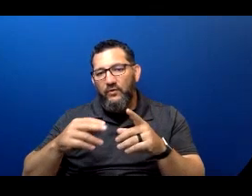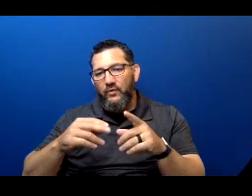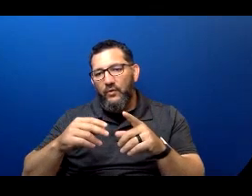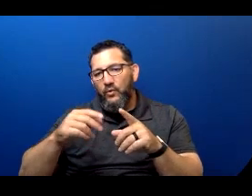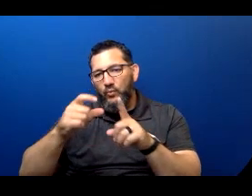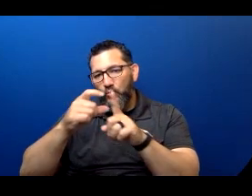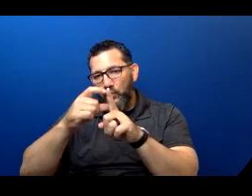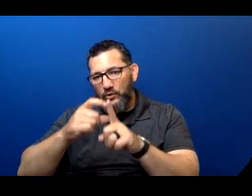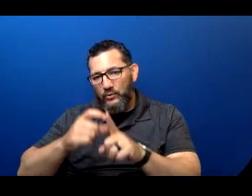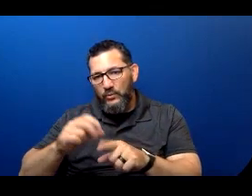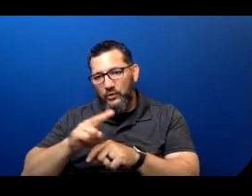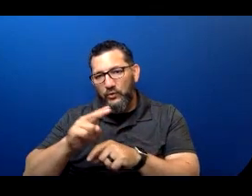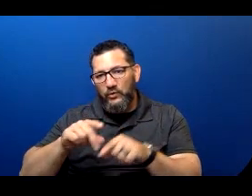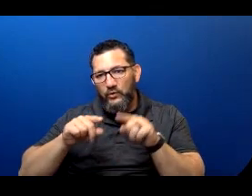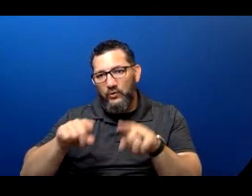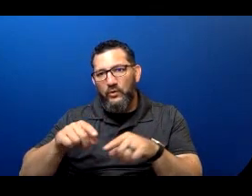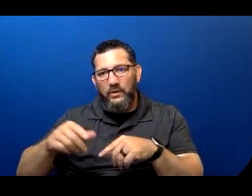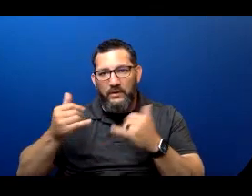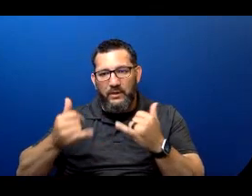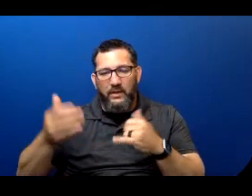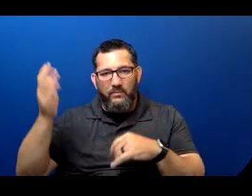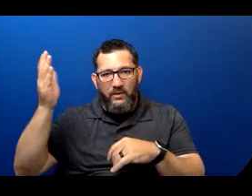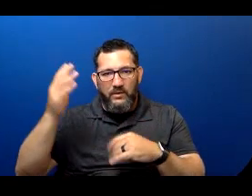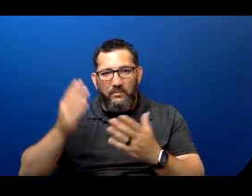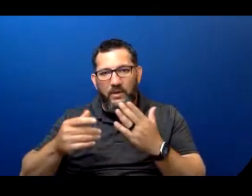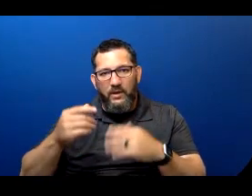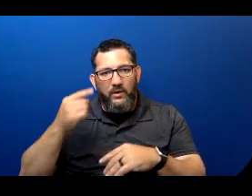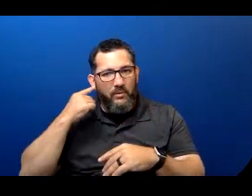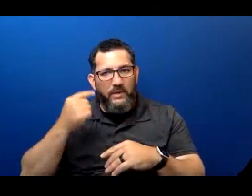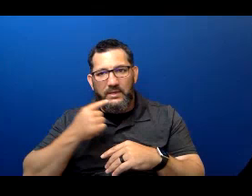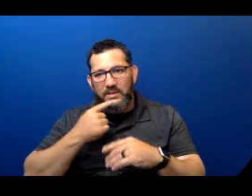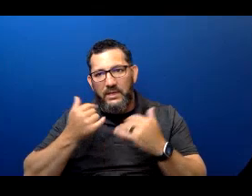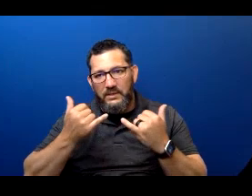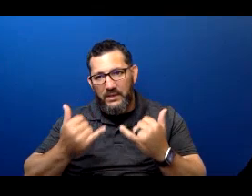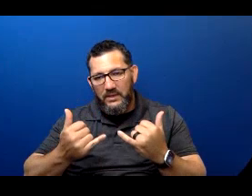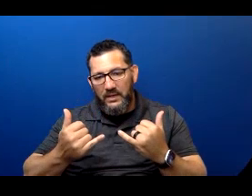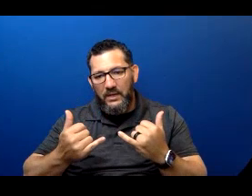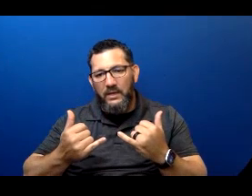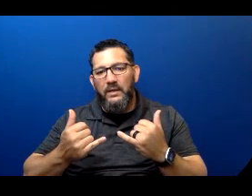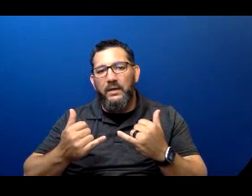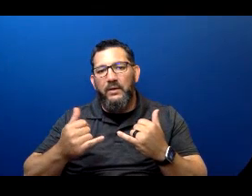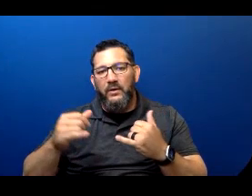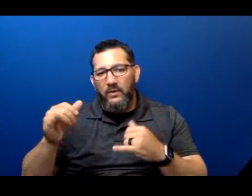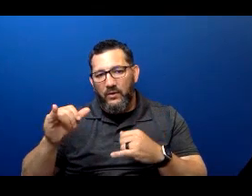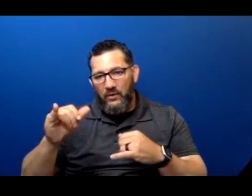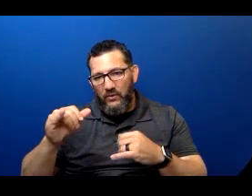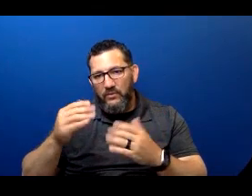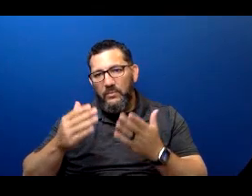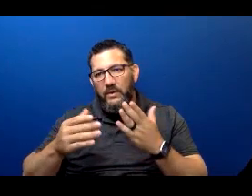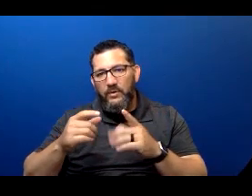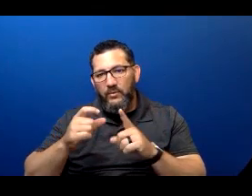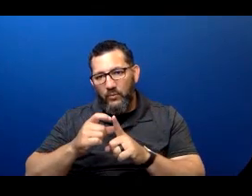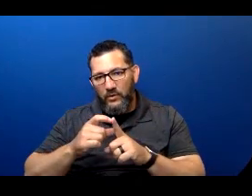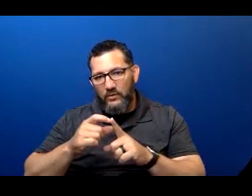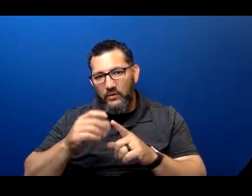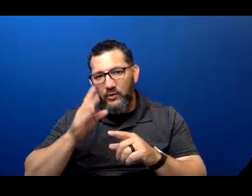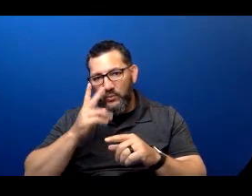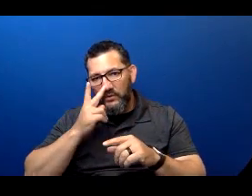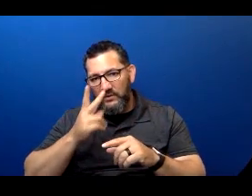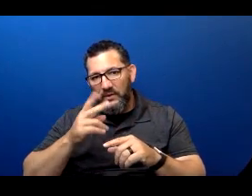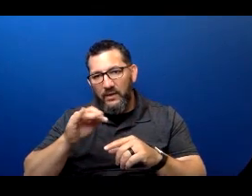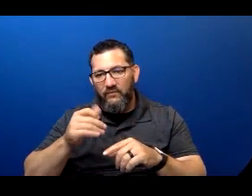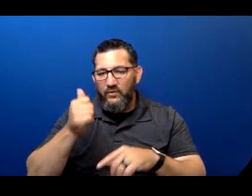be using throughout today's presentation. You might hear me say today. And also it might be verbiage that you would encounter if you